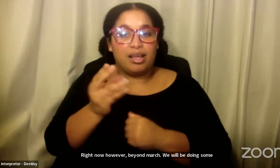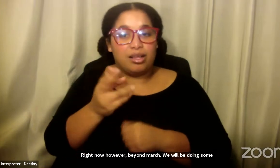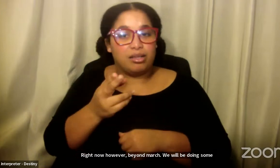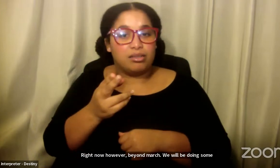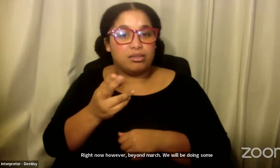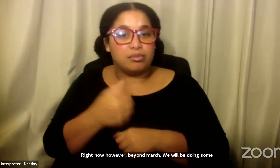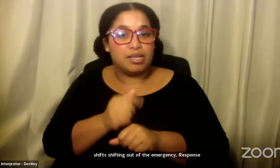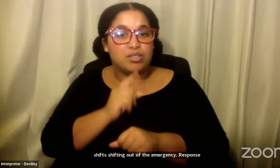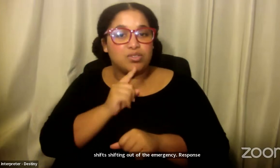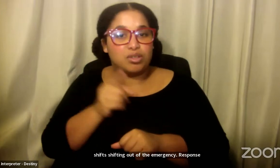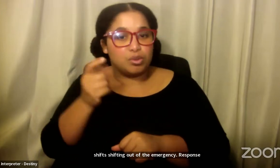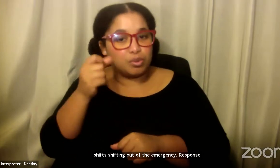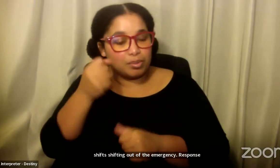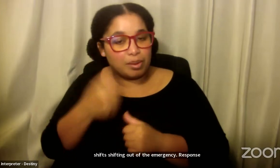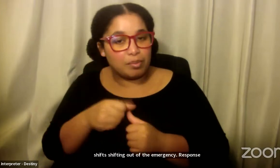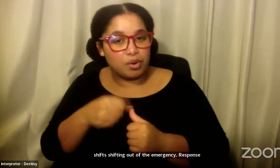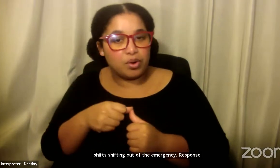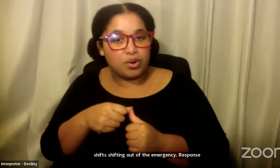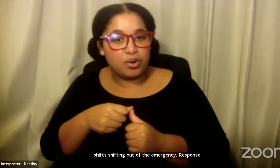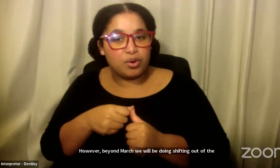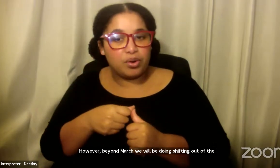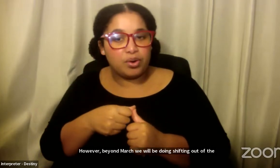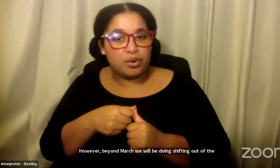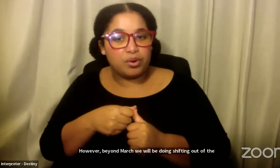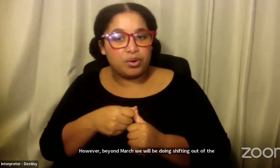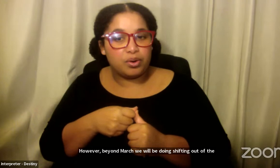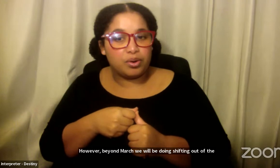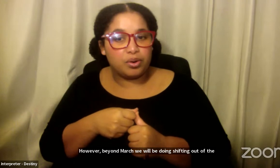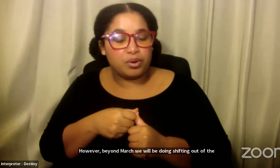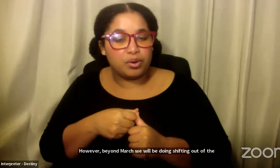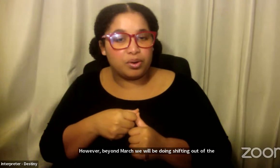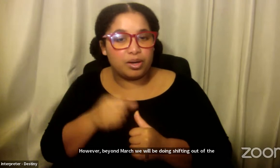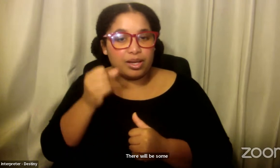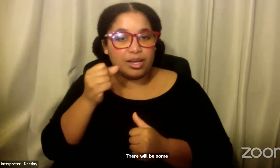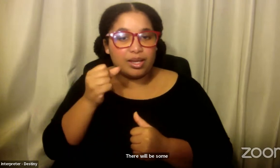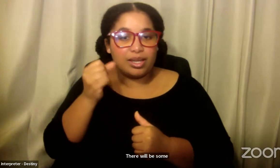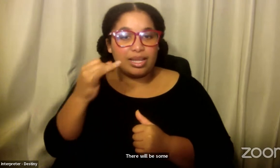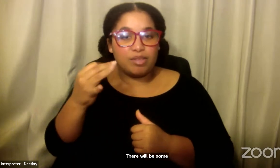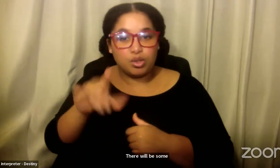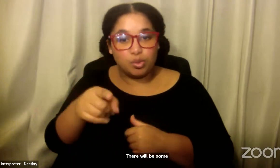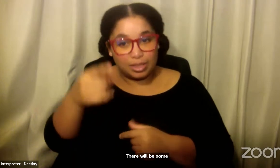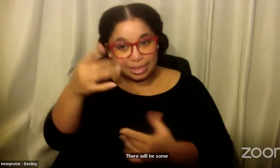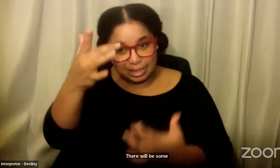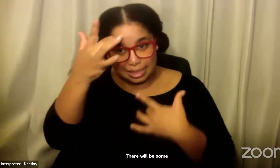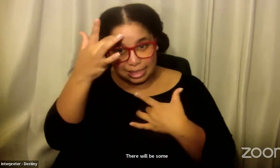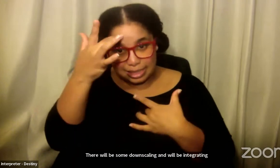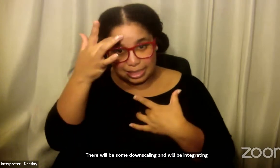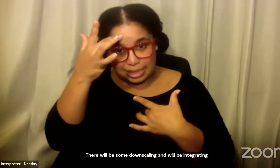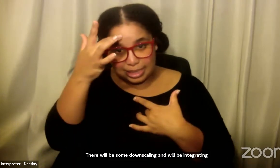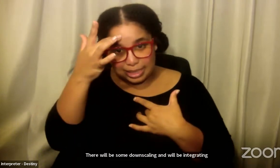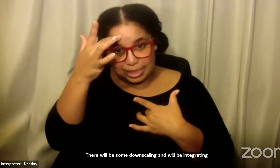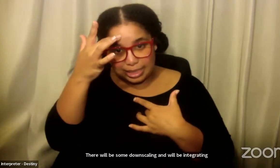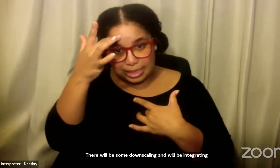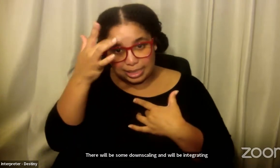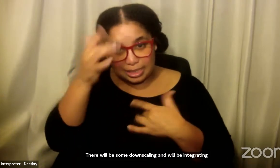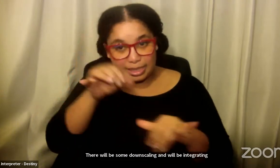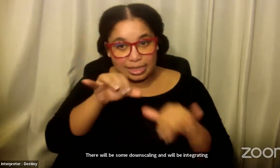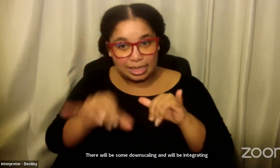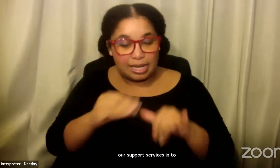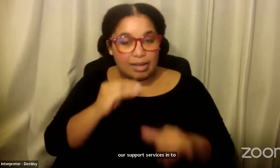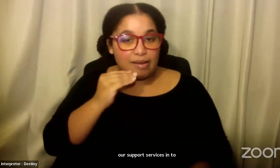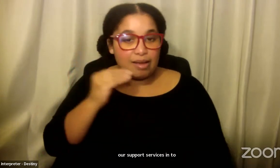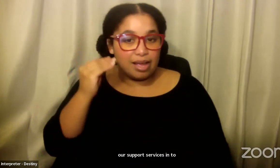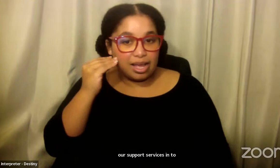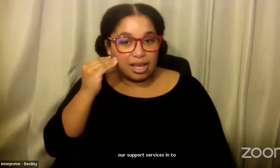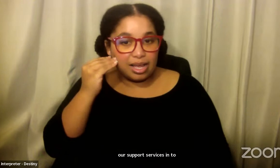just remembering too, that if you're sick, stay home. If